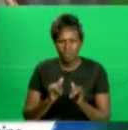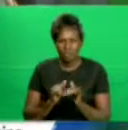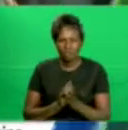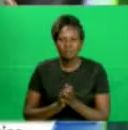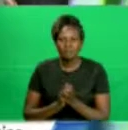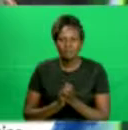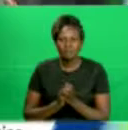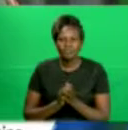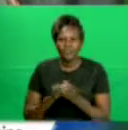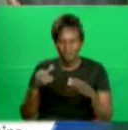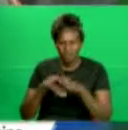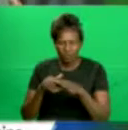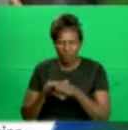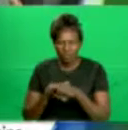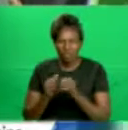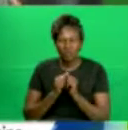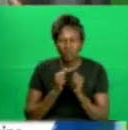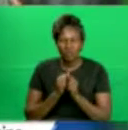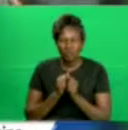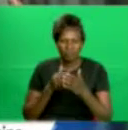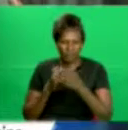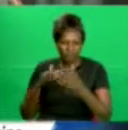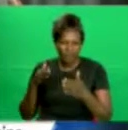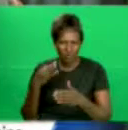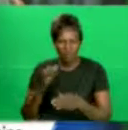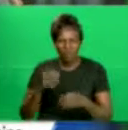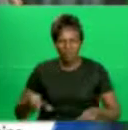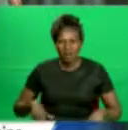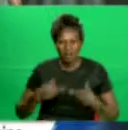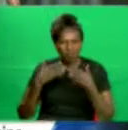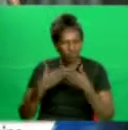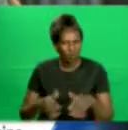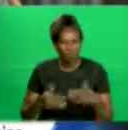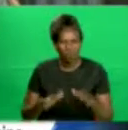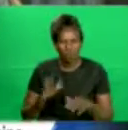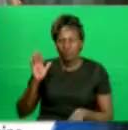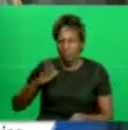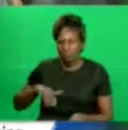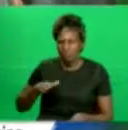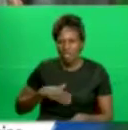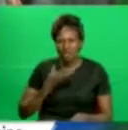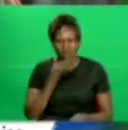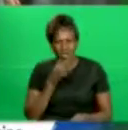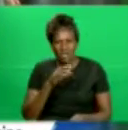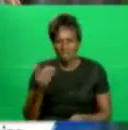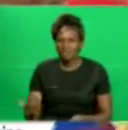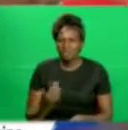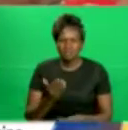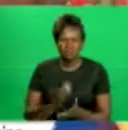eternally discontent with preventable losses of life of women, men and